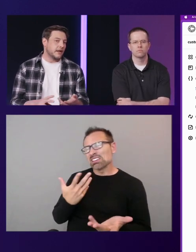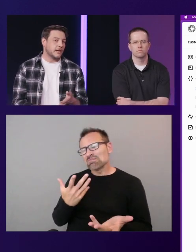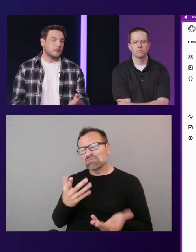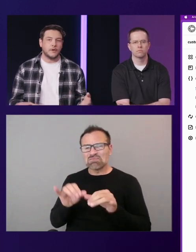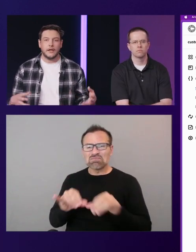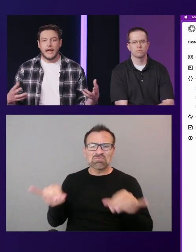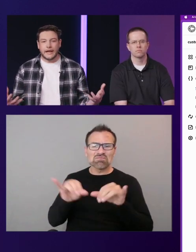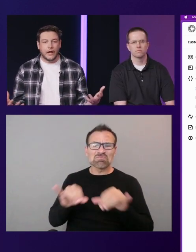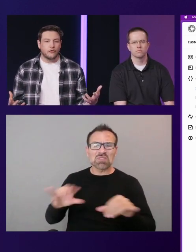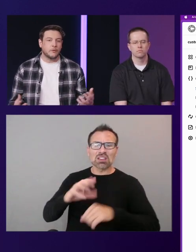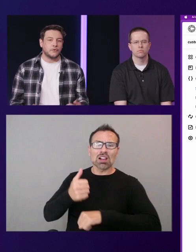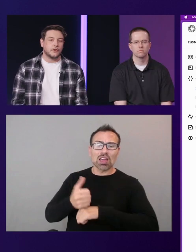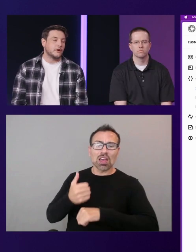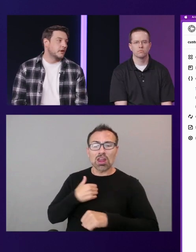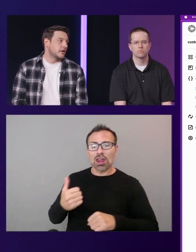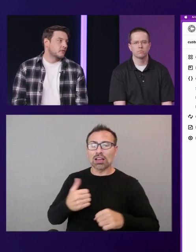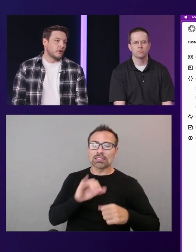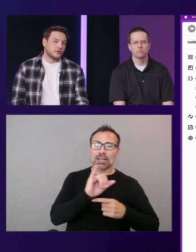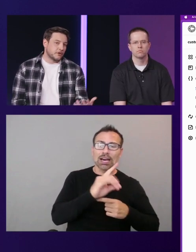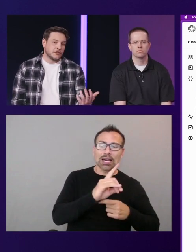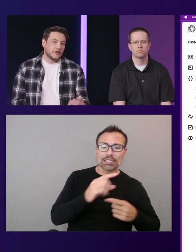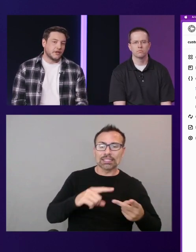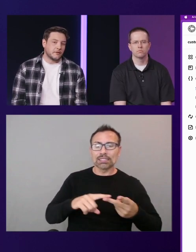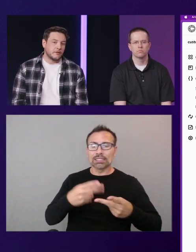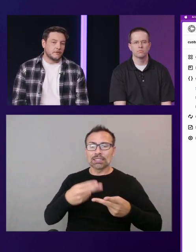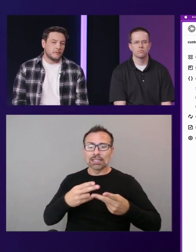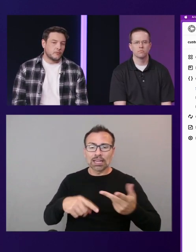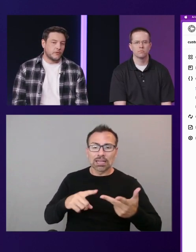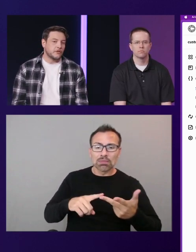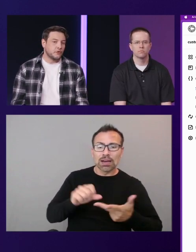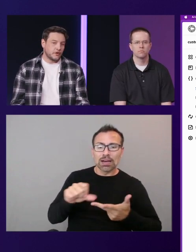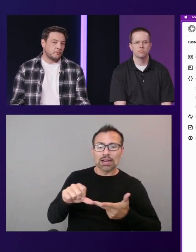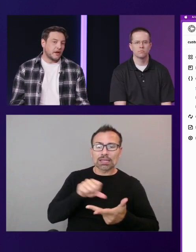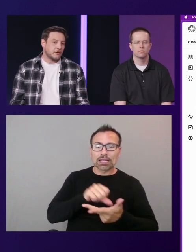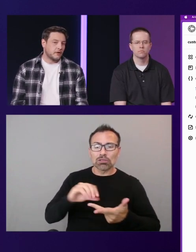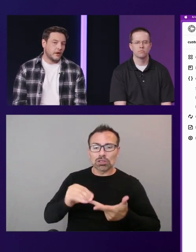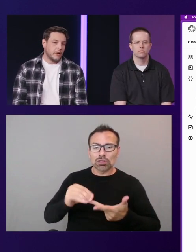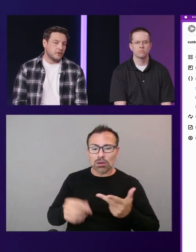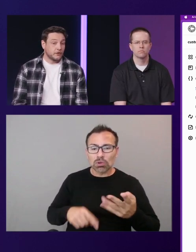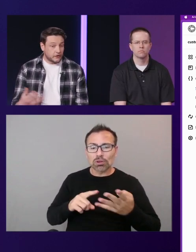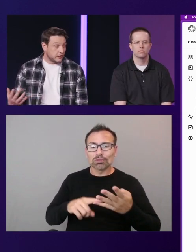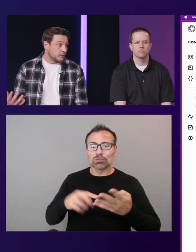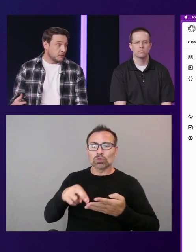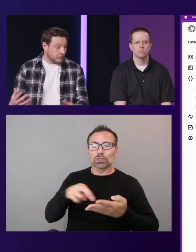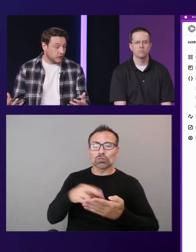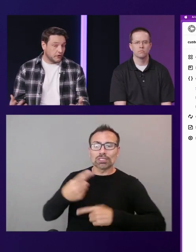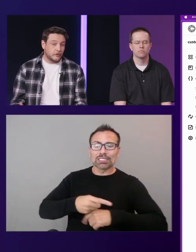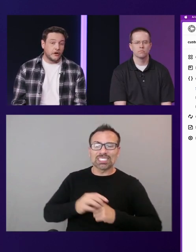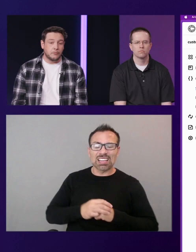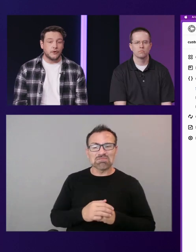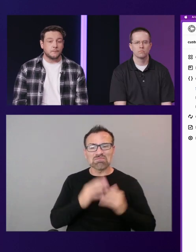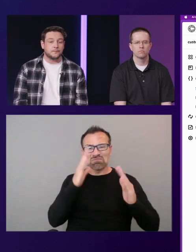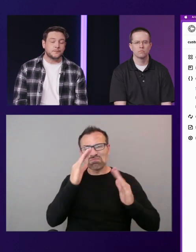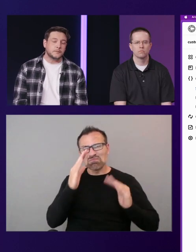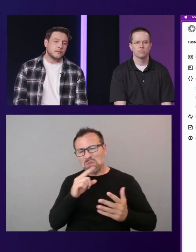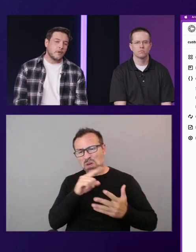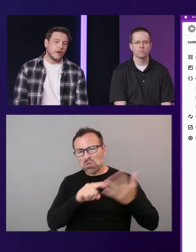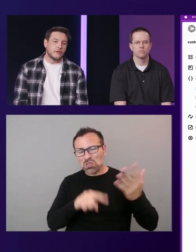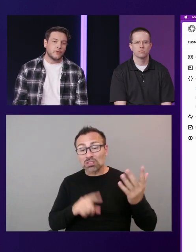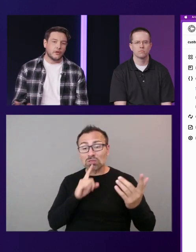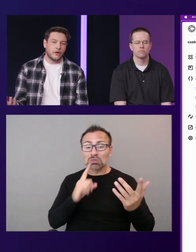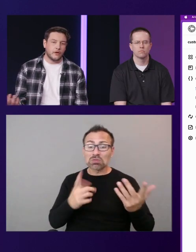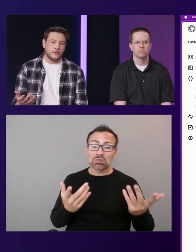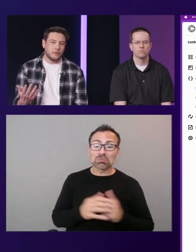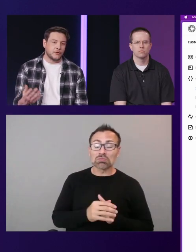ID, name, account number, registration date, things you would expect. Easily extensible, but a really good starting point.